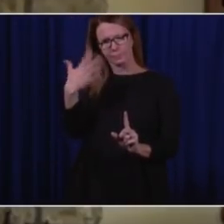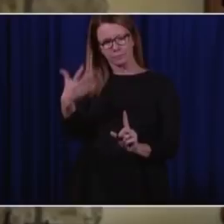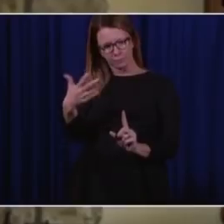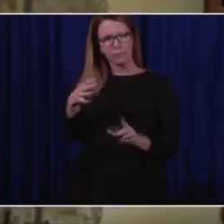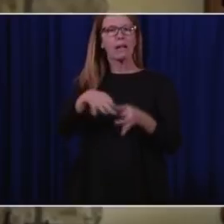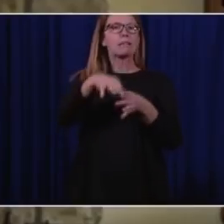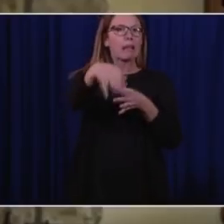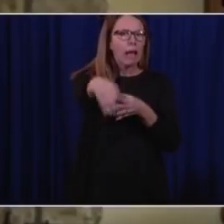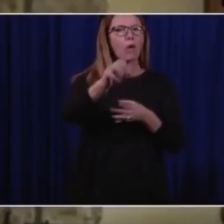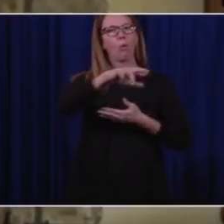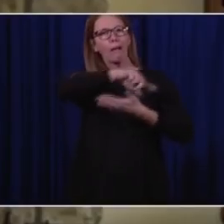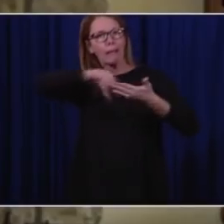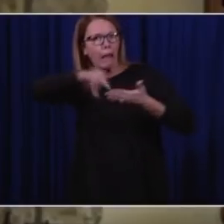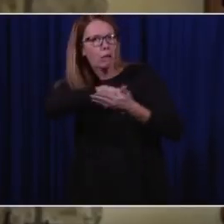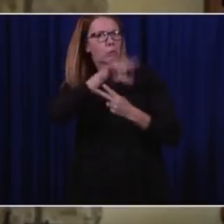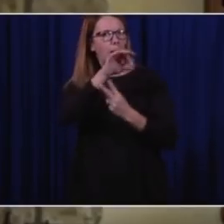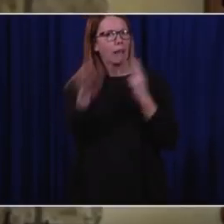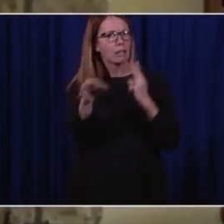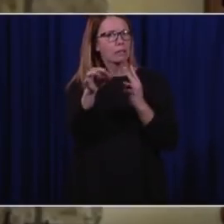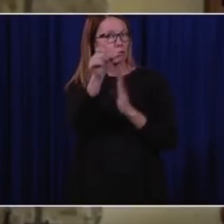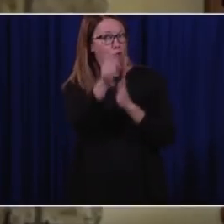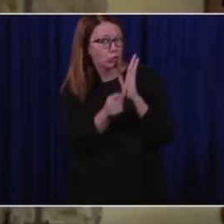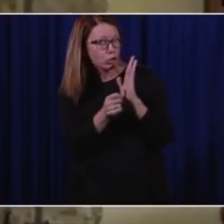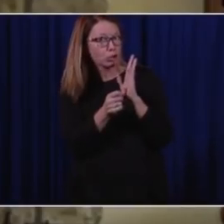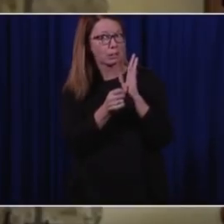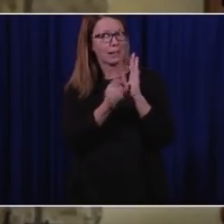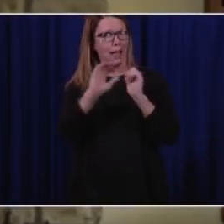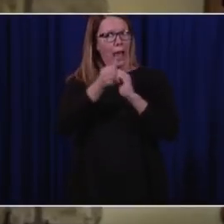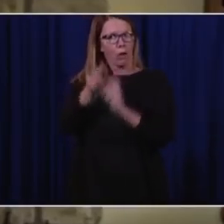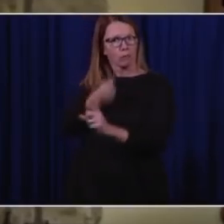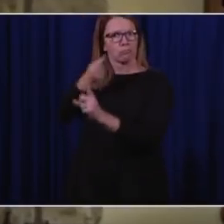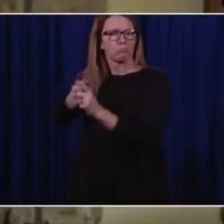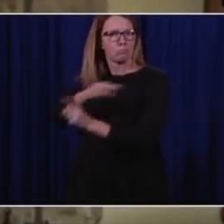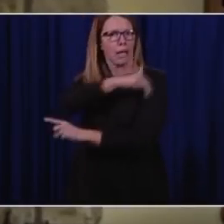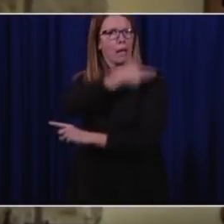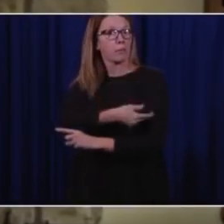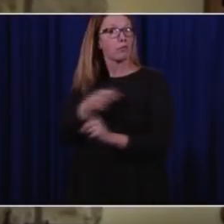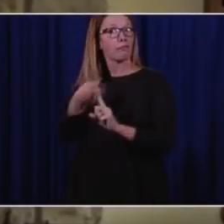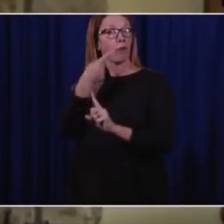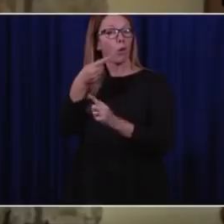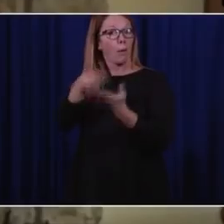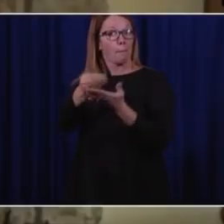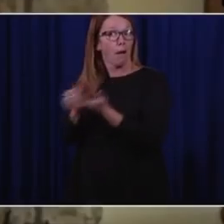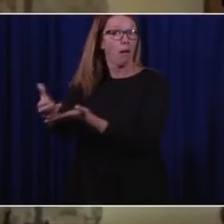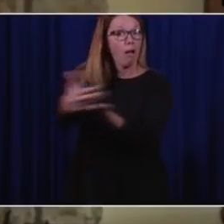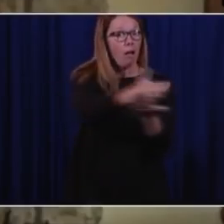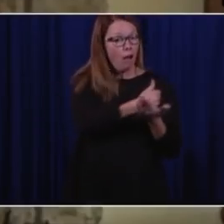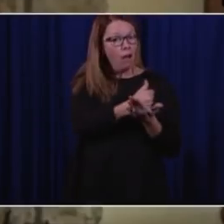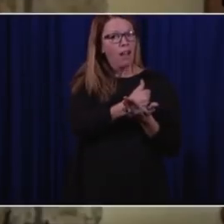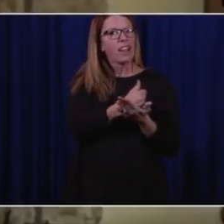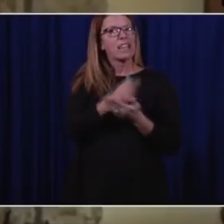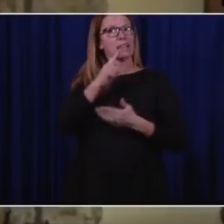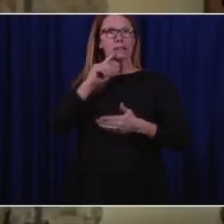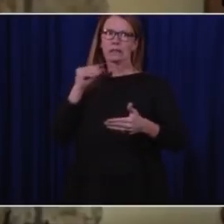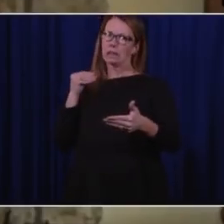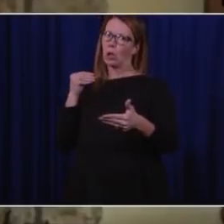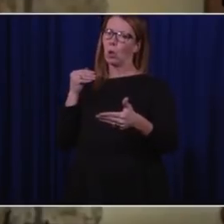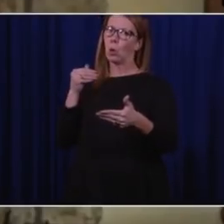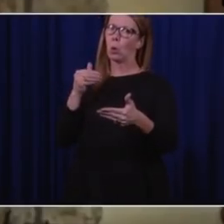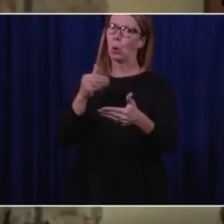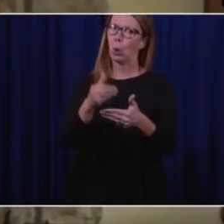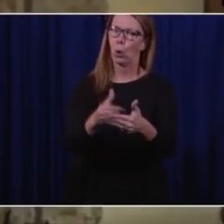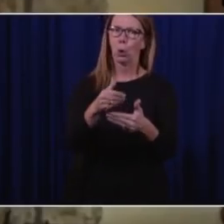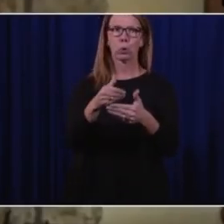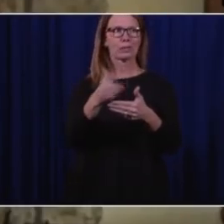delaying or canceling elective surgeries and what that does to hospitals from a revenue standpoint. She said that we're close to this rationing care